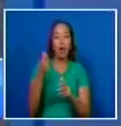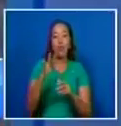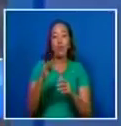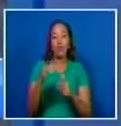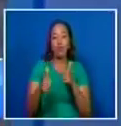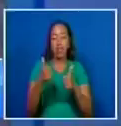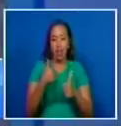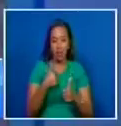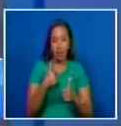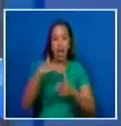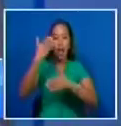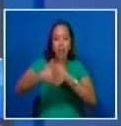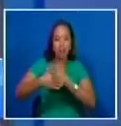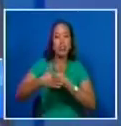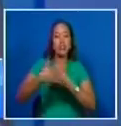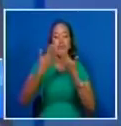of finishing higher education,